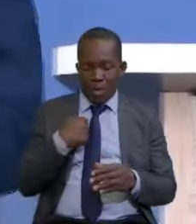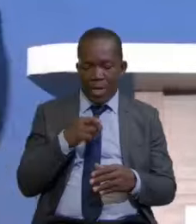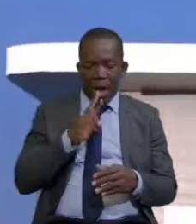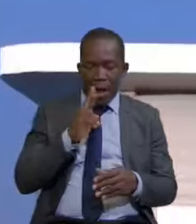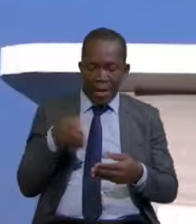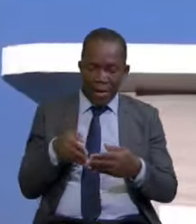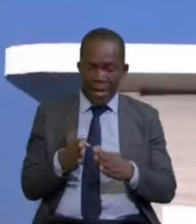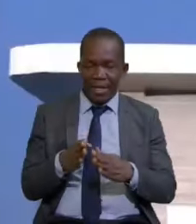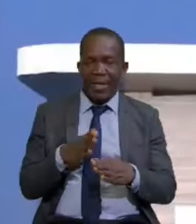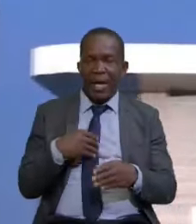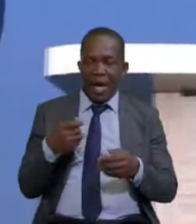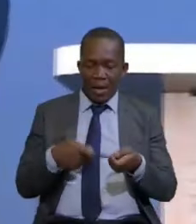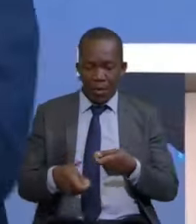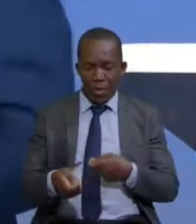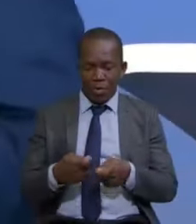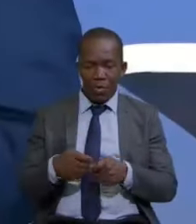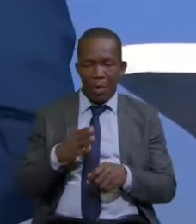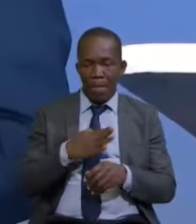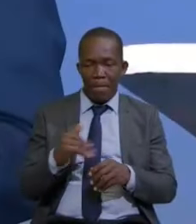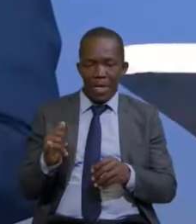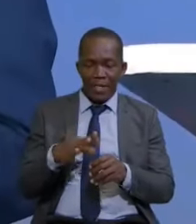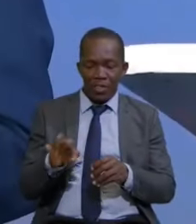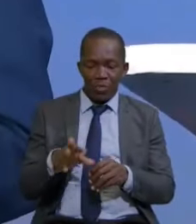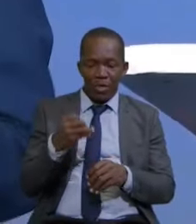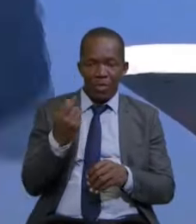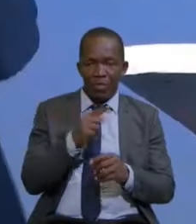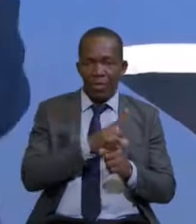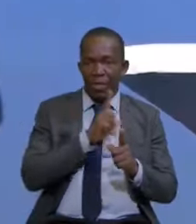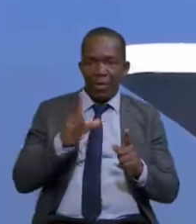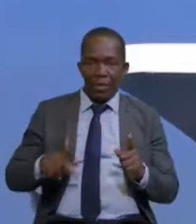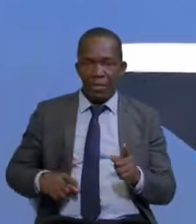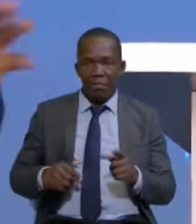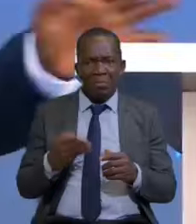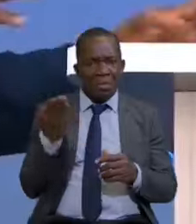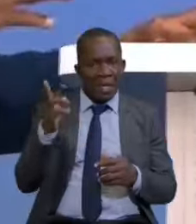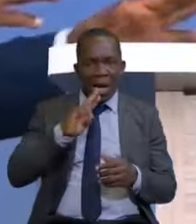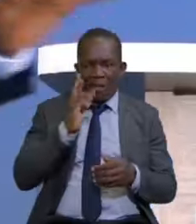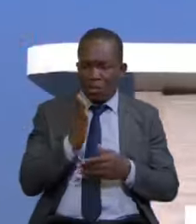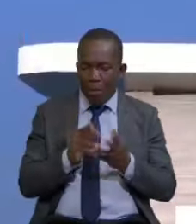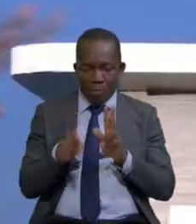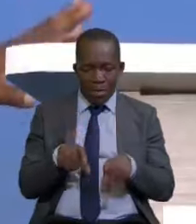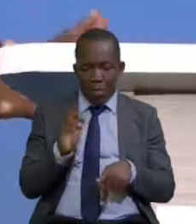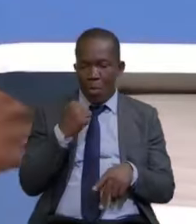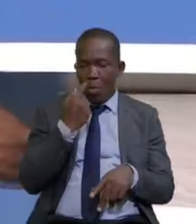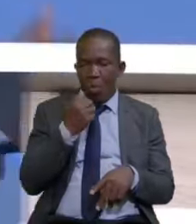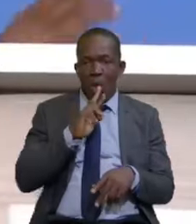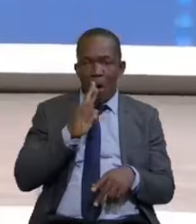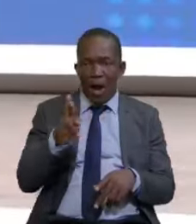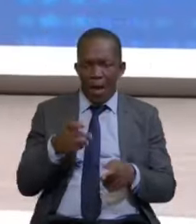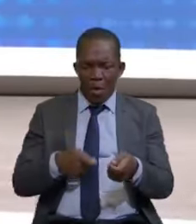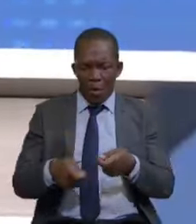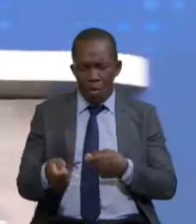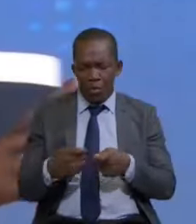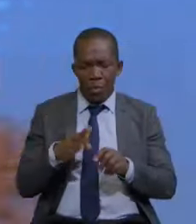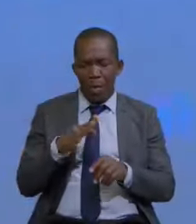are led and controlled by circumstances. And as many as are led, governed, controlled,